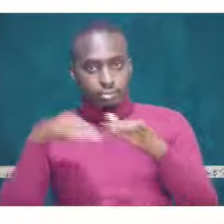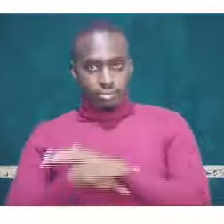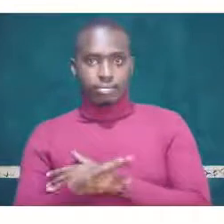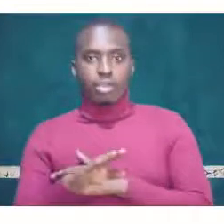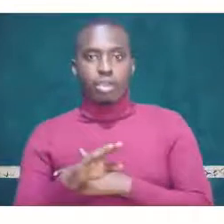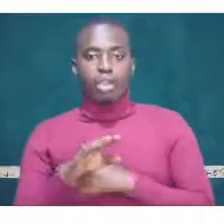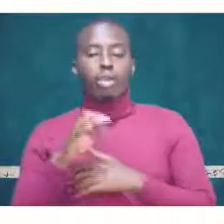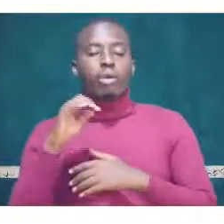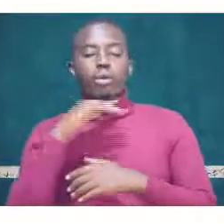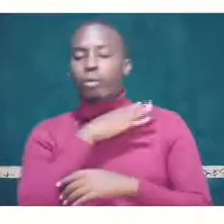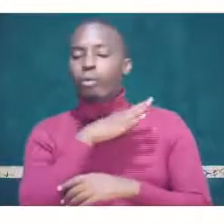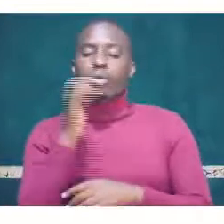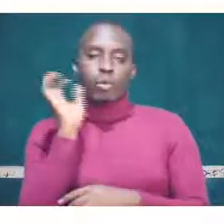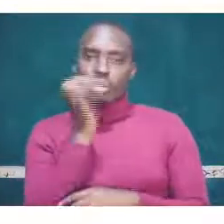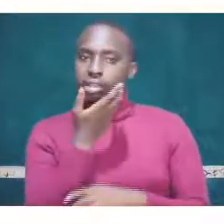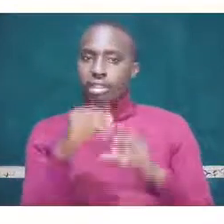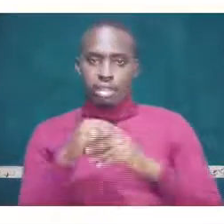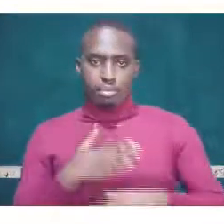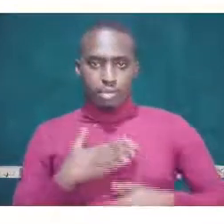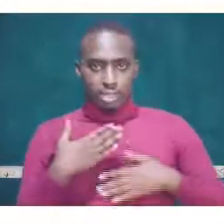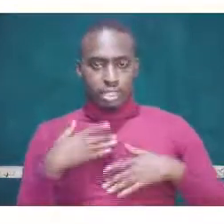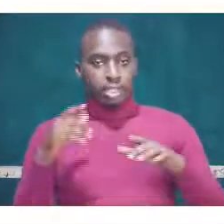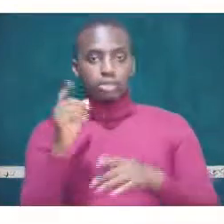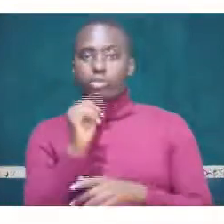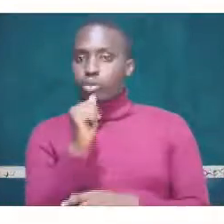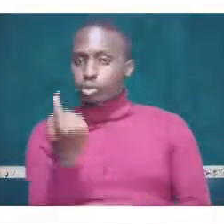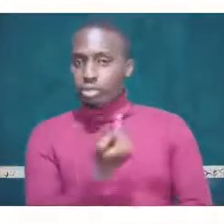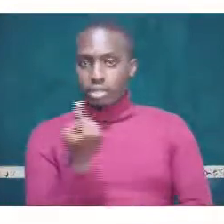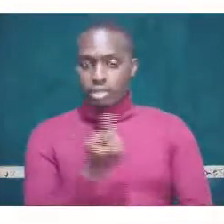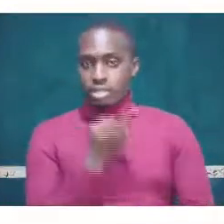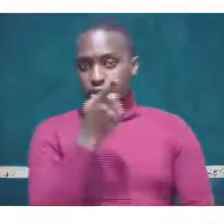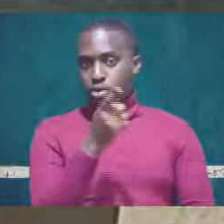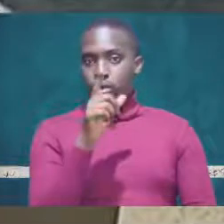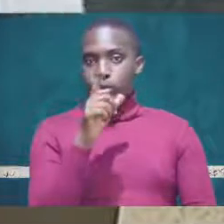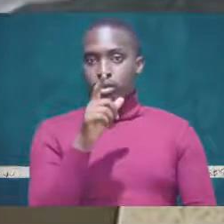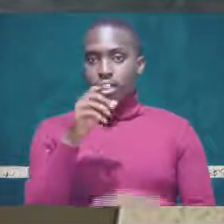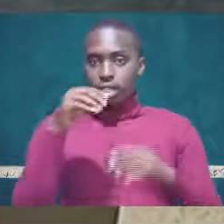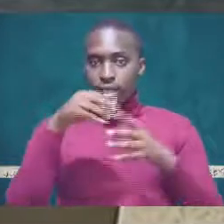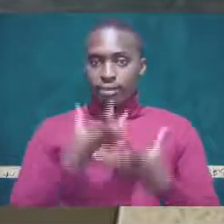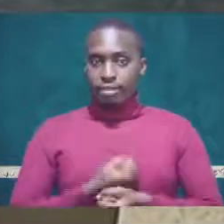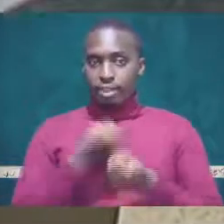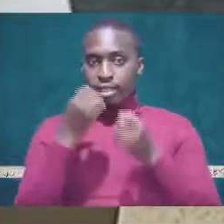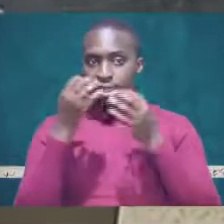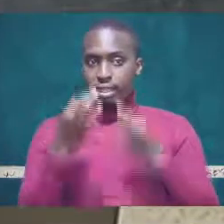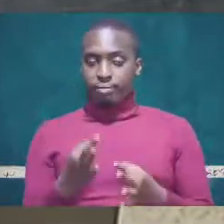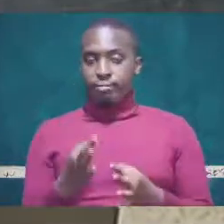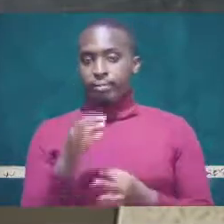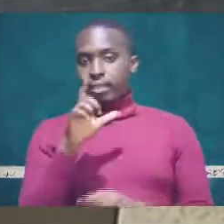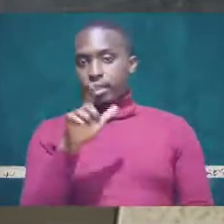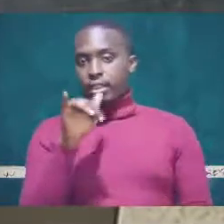also the lymphatic system can do that function. Not only that, the lymphatic system contains what you call